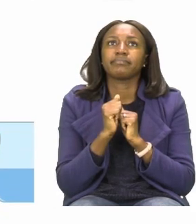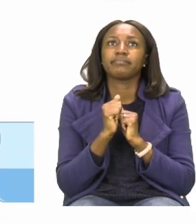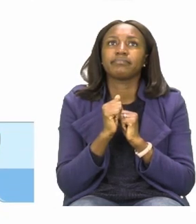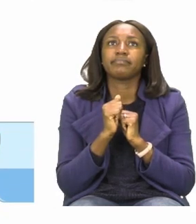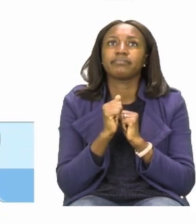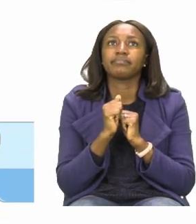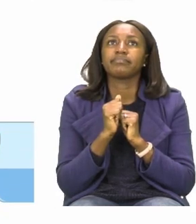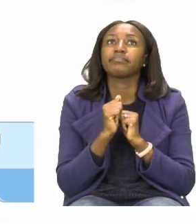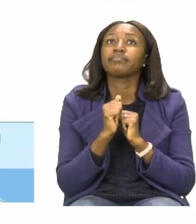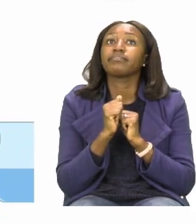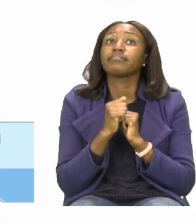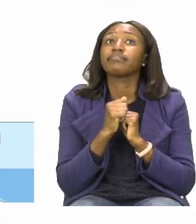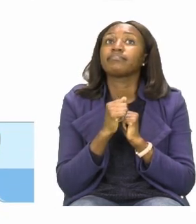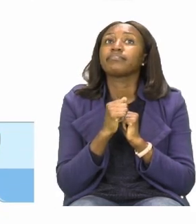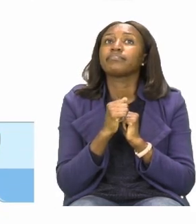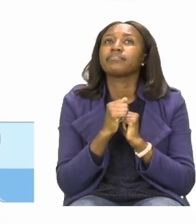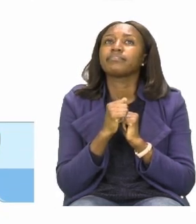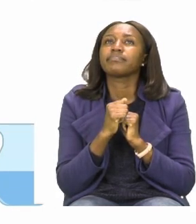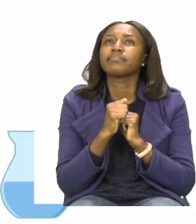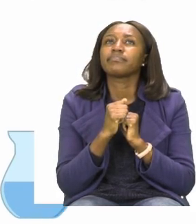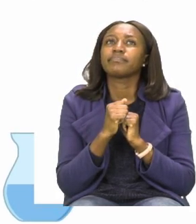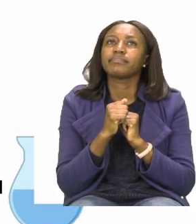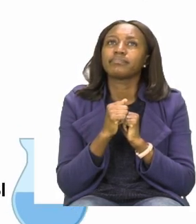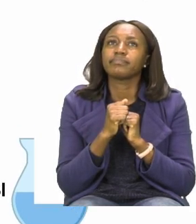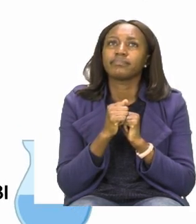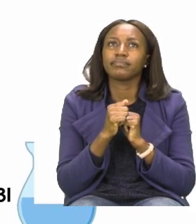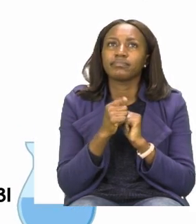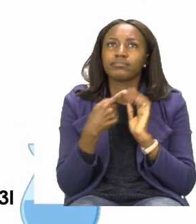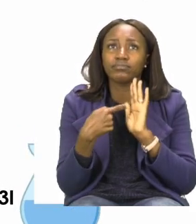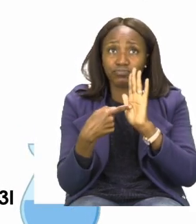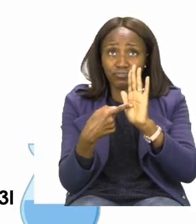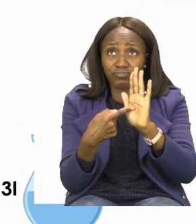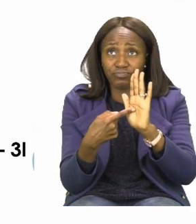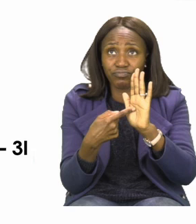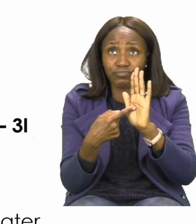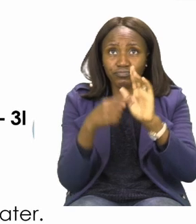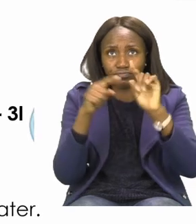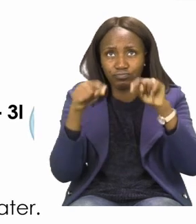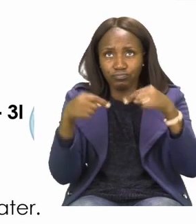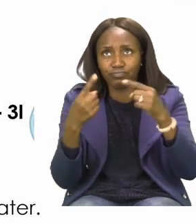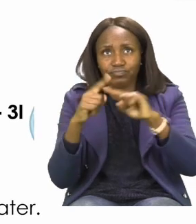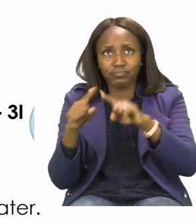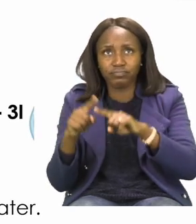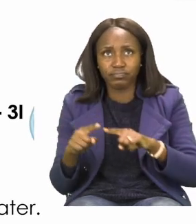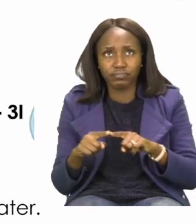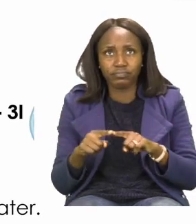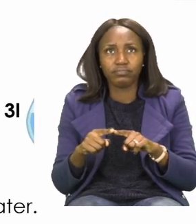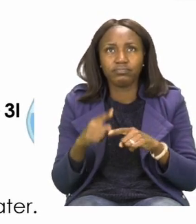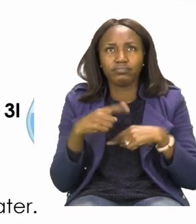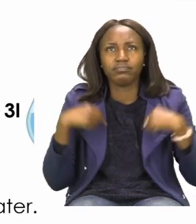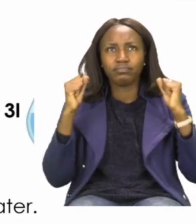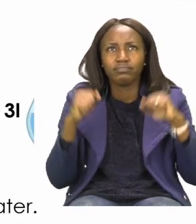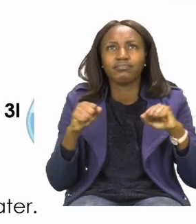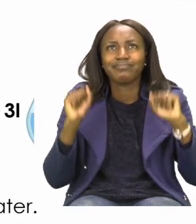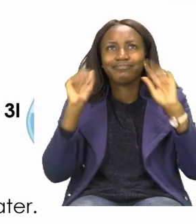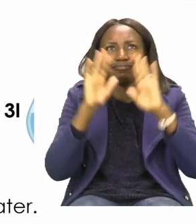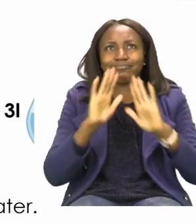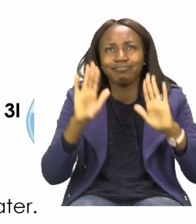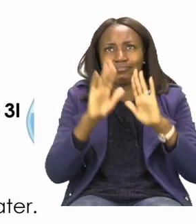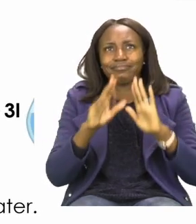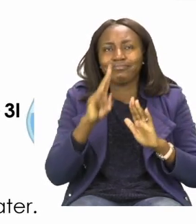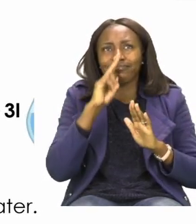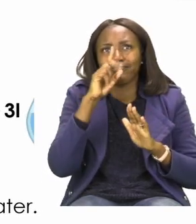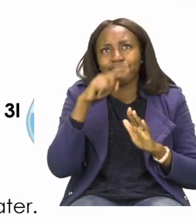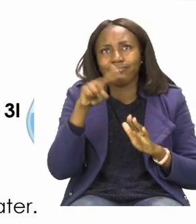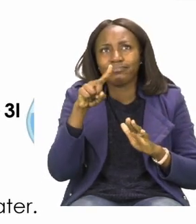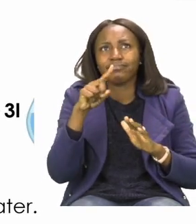been given the containers. Our job is to color the correct answers in the boxes